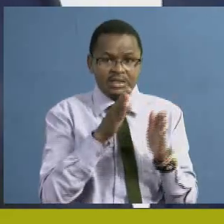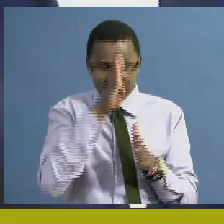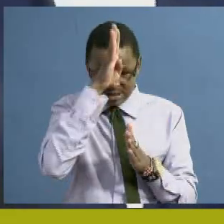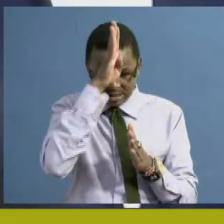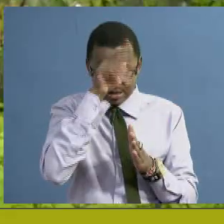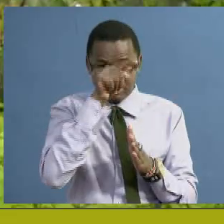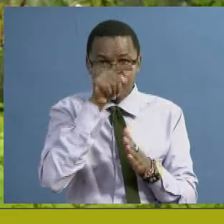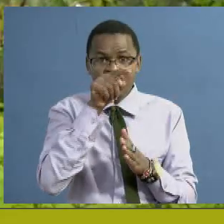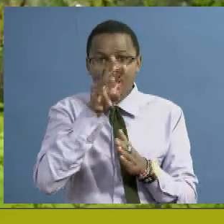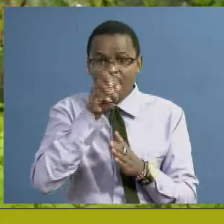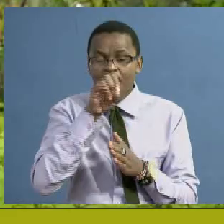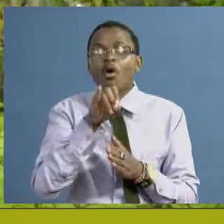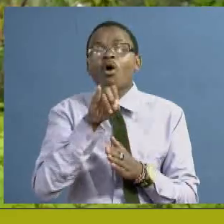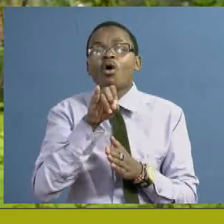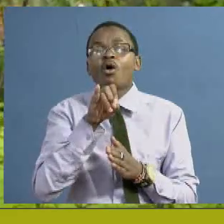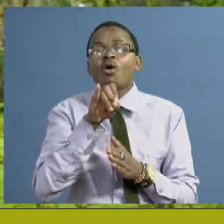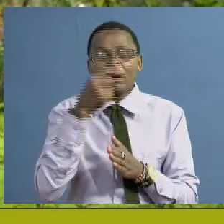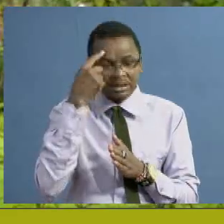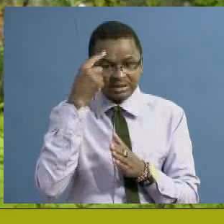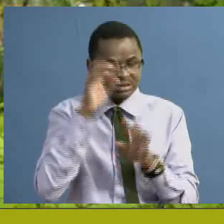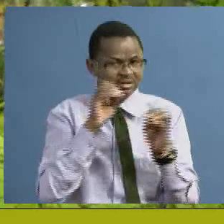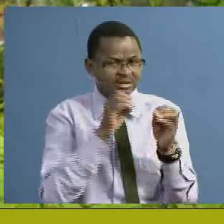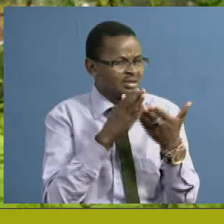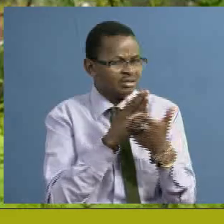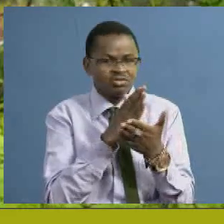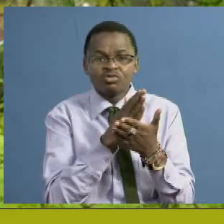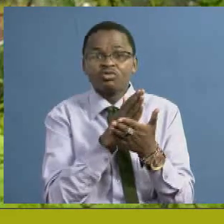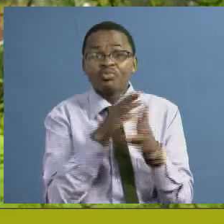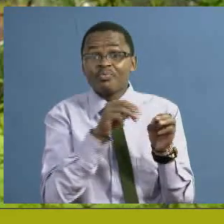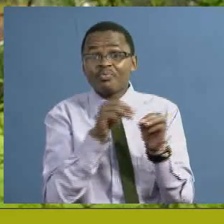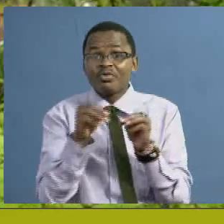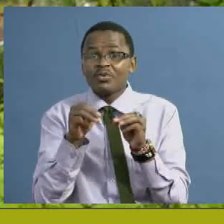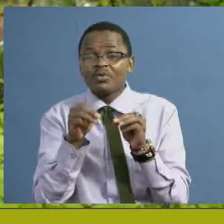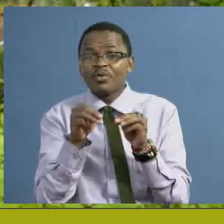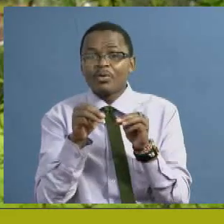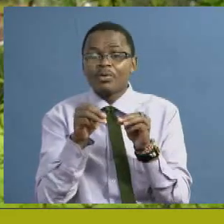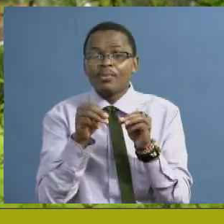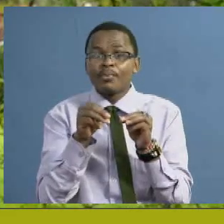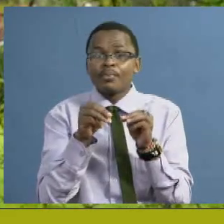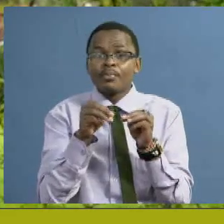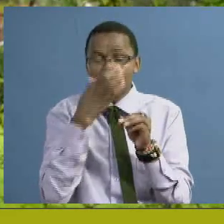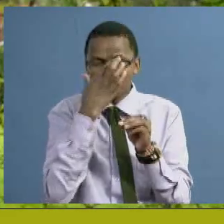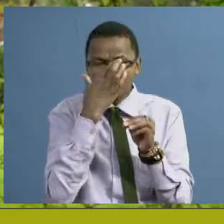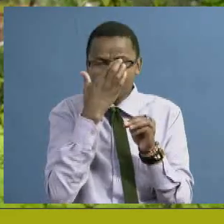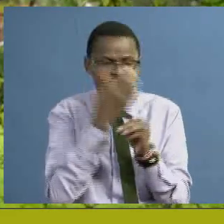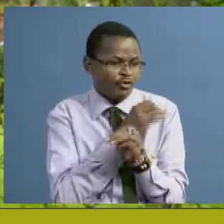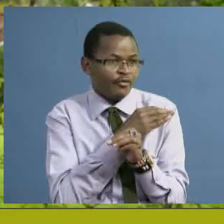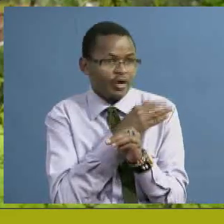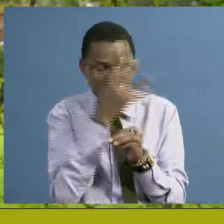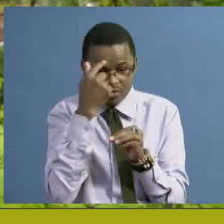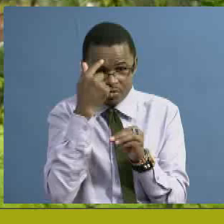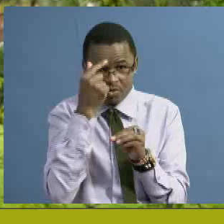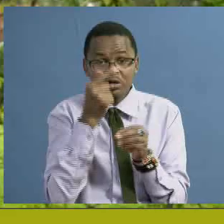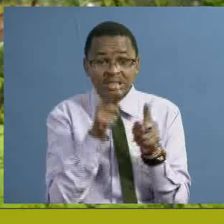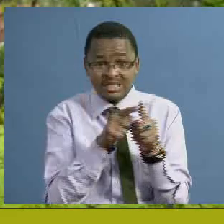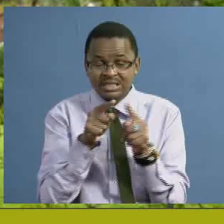Gideon Moi. I don't think that was a very prudent move. That was a reactionary. Ruto panicked because Raila was going to see mzee Moi. So he